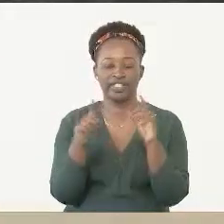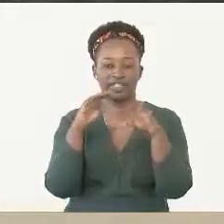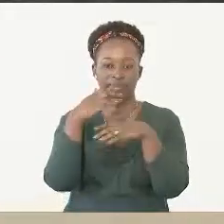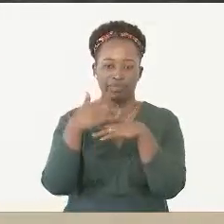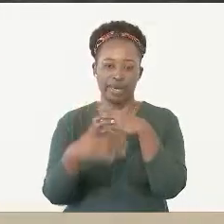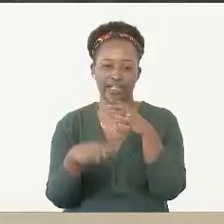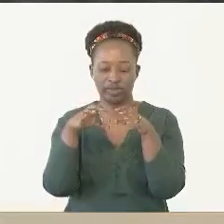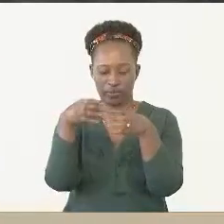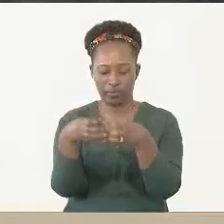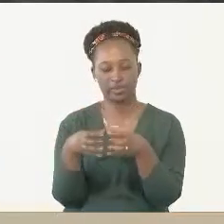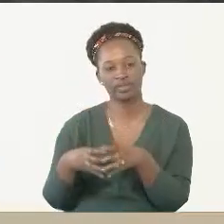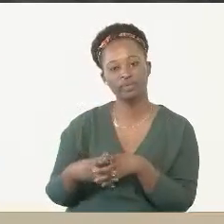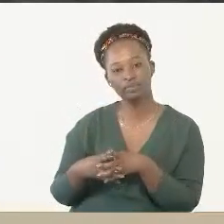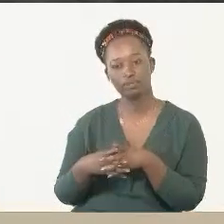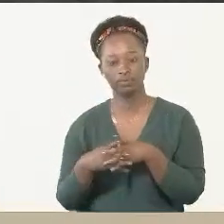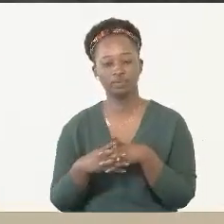blood groups.